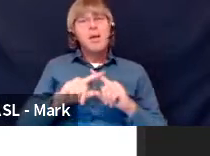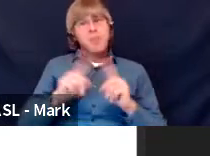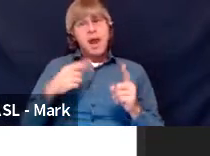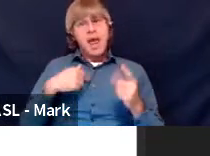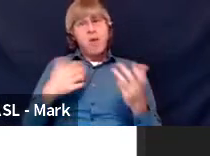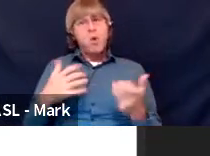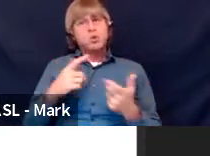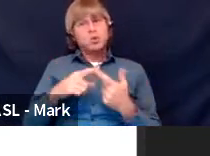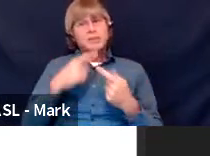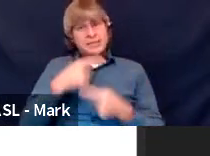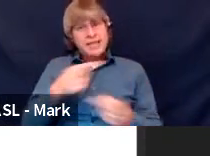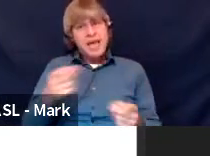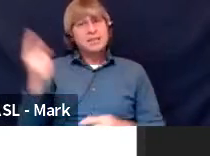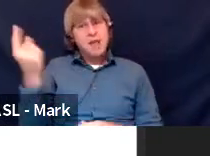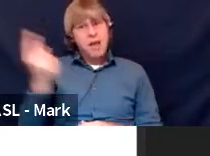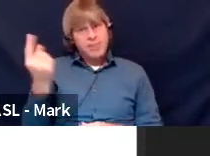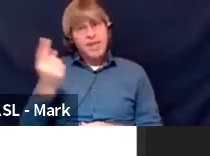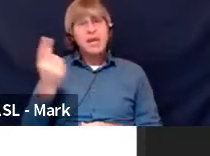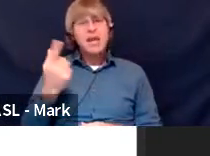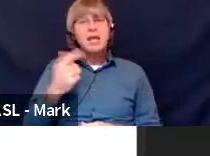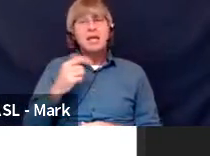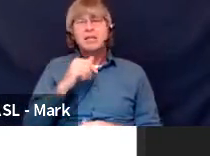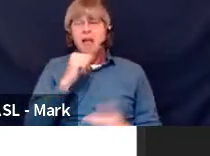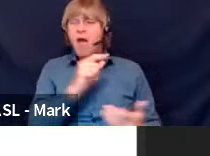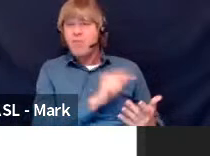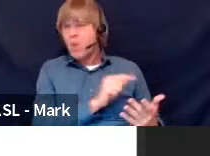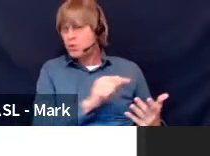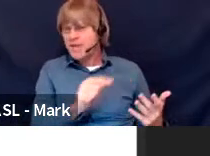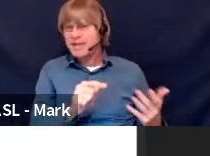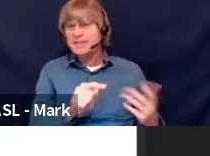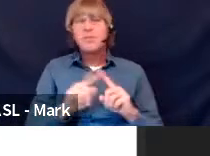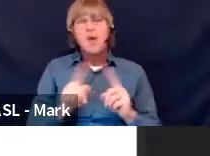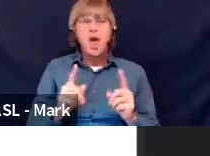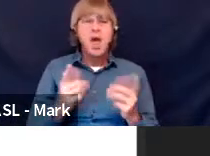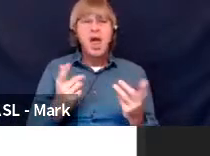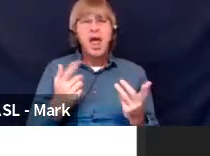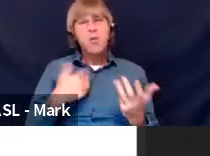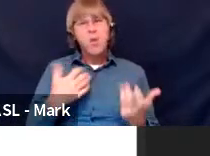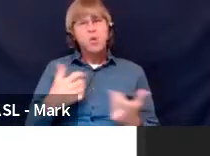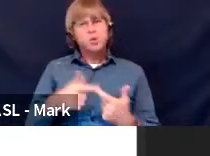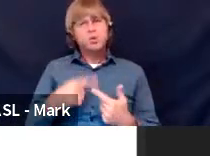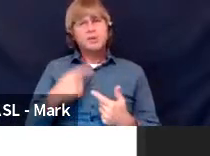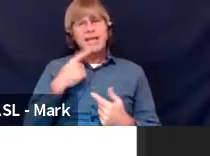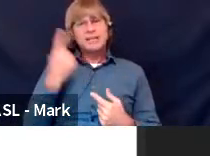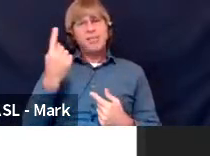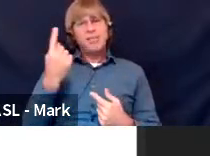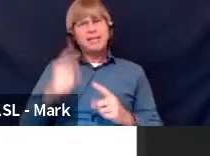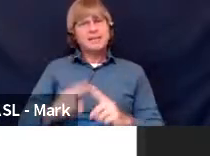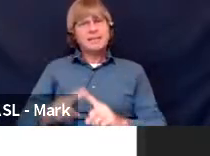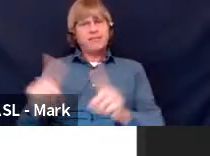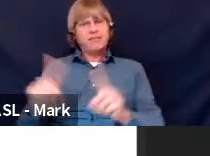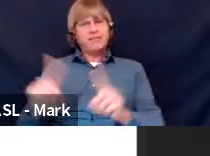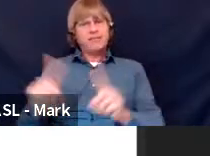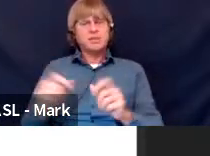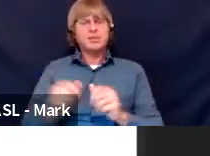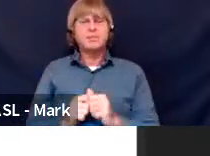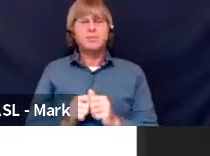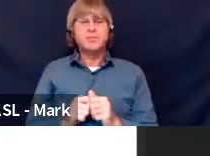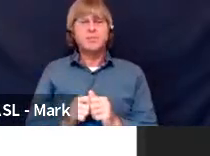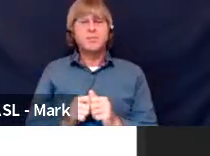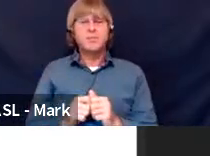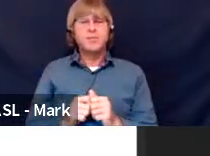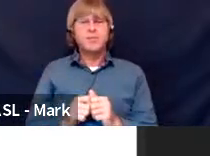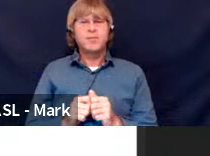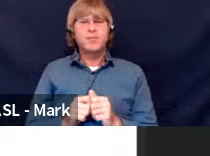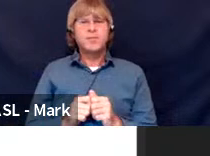wanted to say something. It wasn't those things, but I just wanted to say something different.